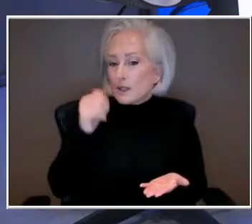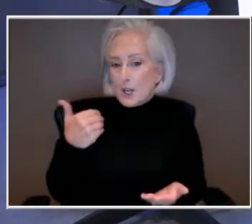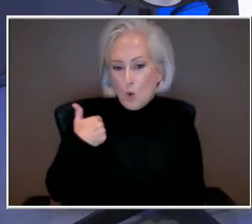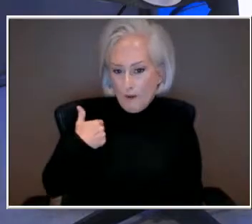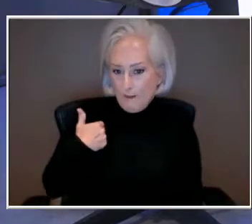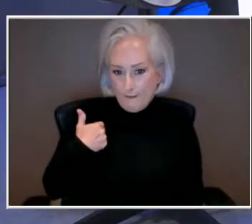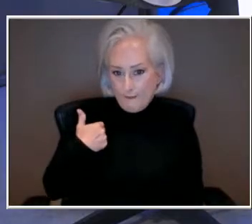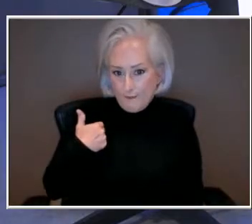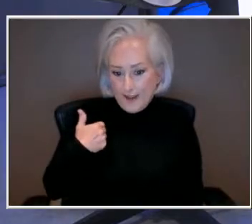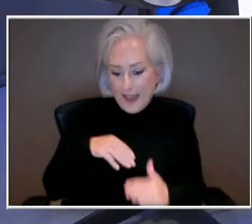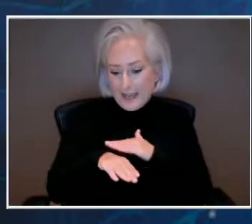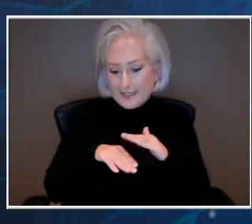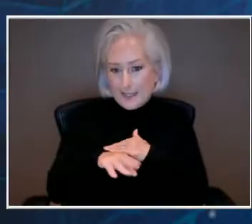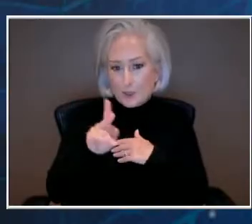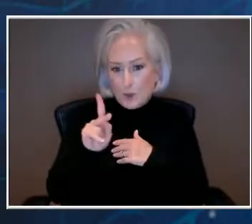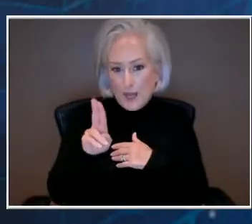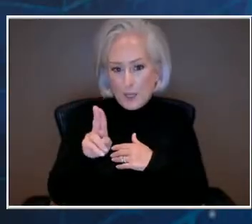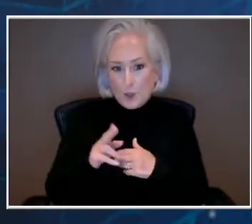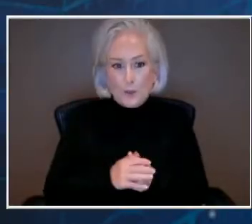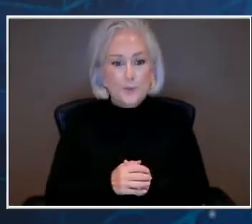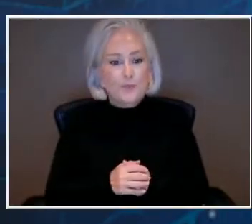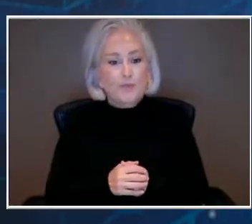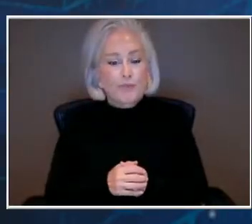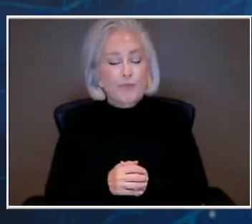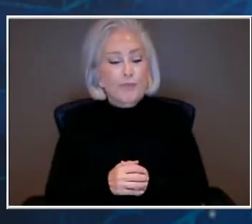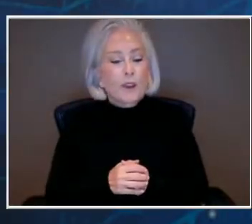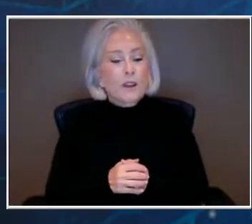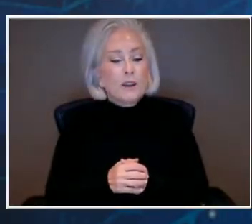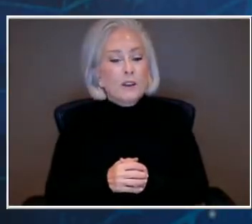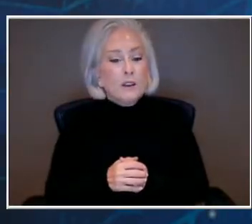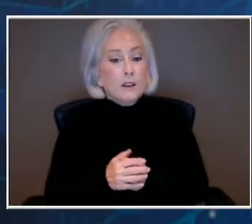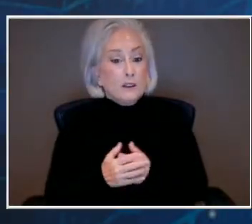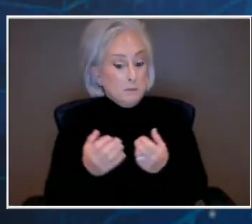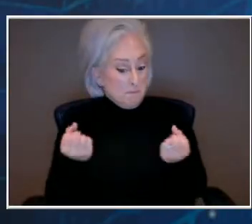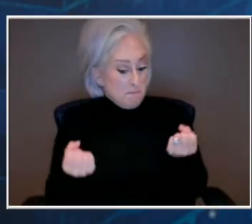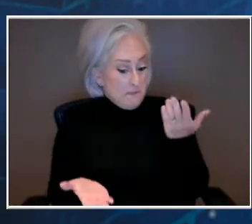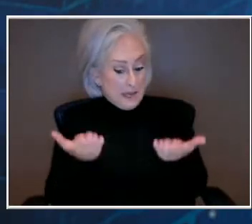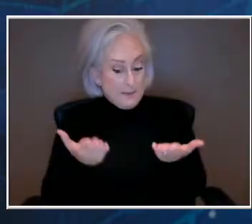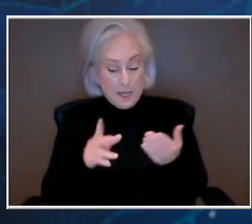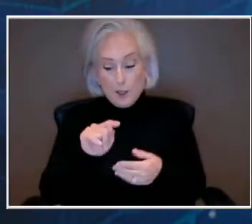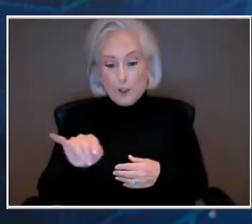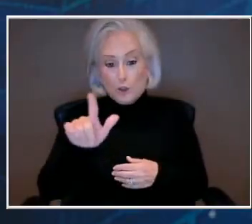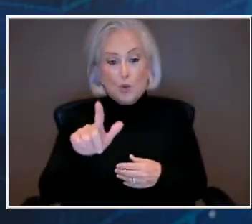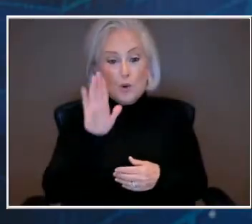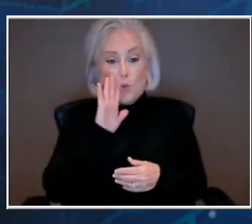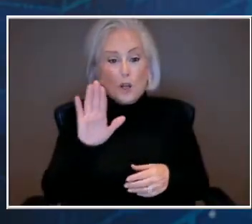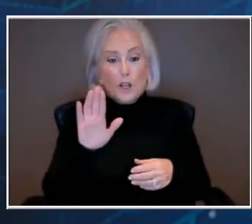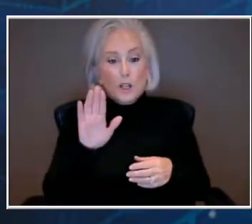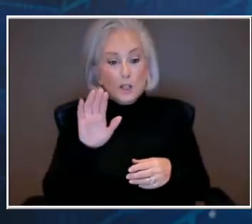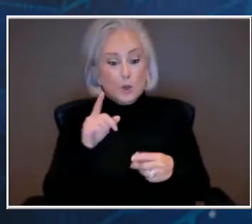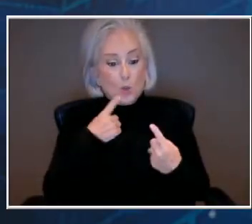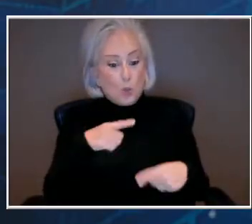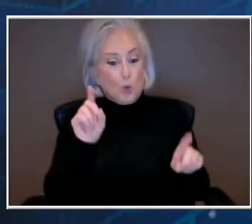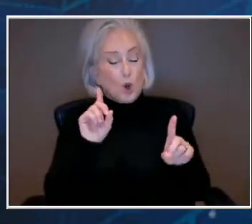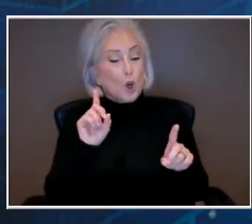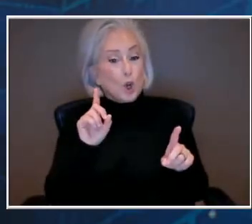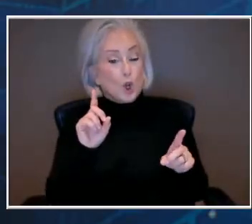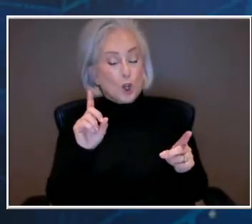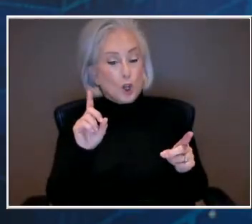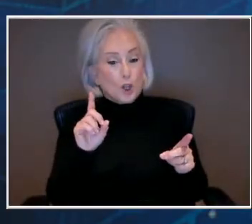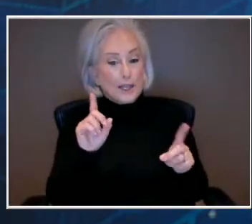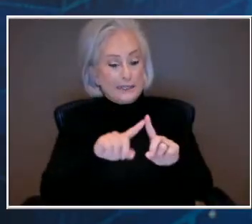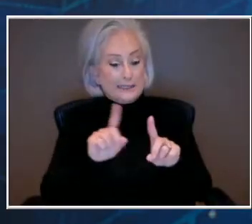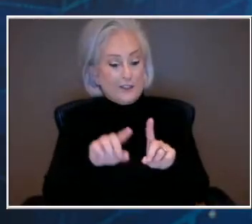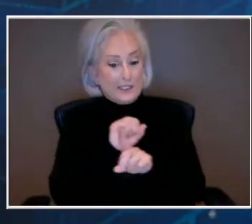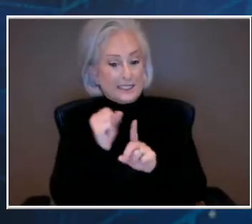Well, if they don't have access to a place like KU, I mean, these tools may work really well in different settings. I always recommend going to a